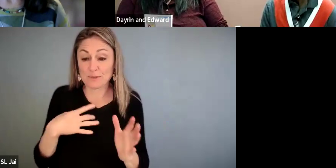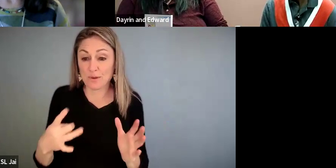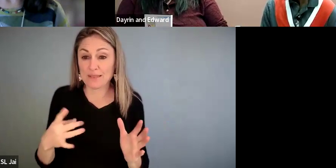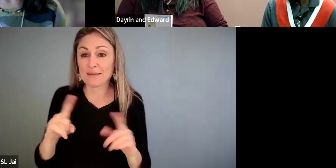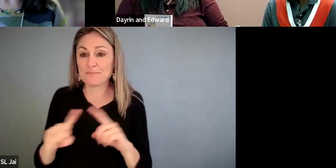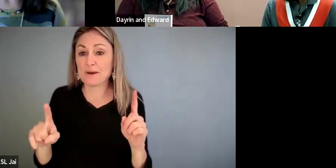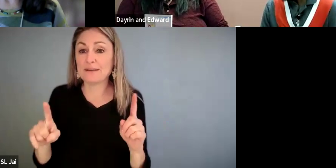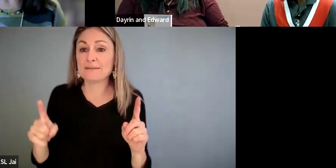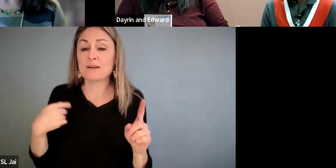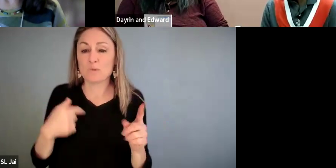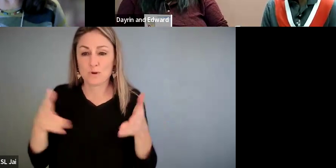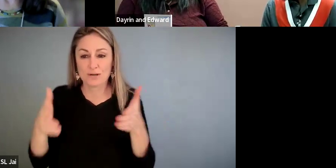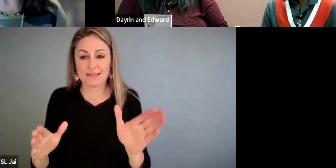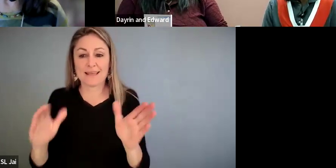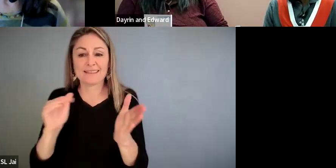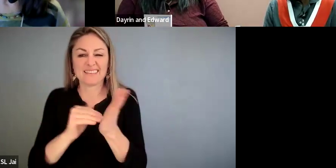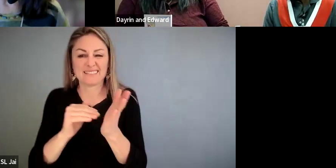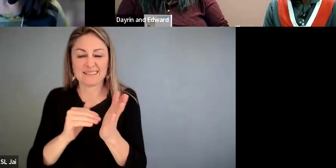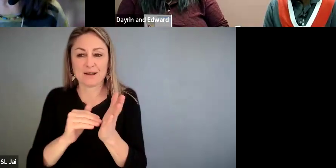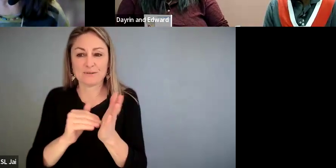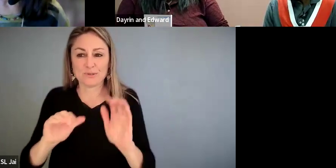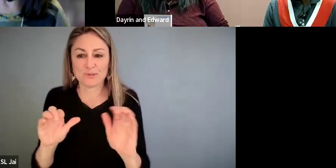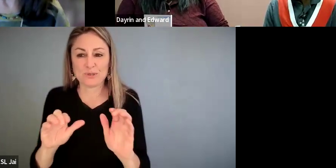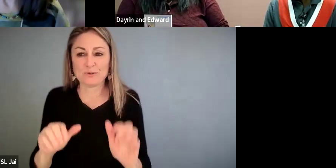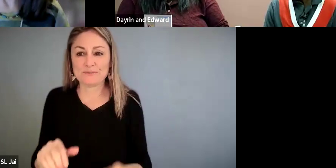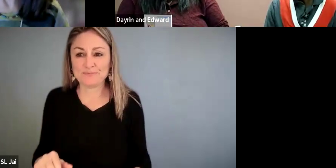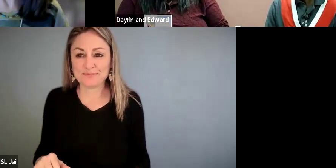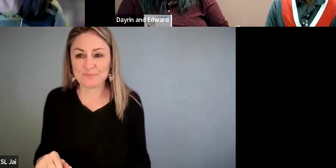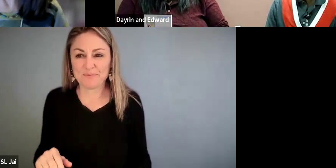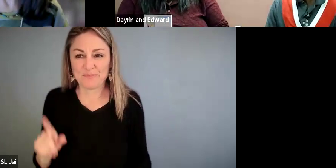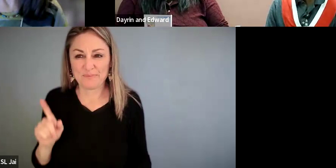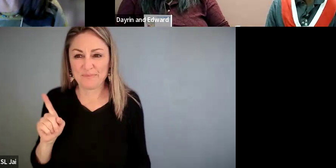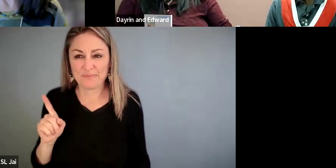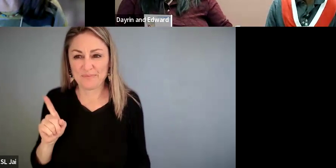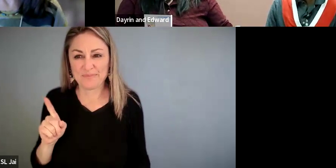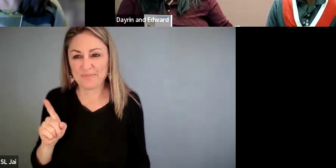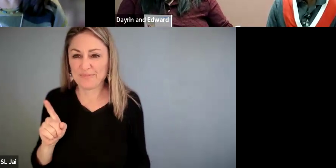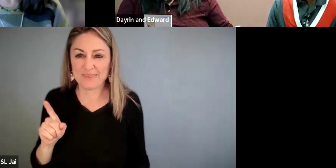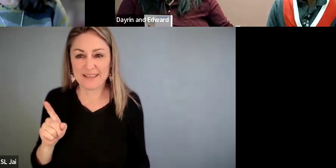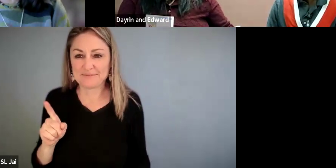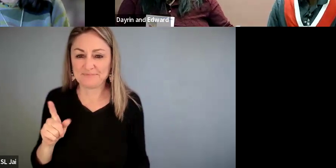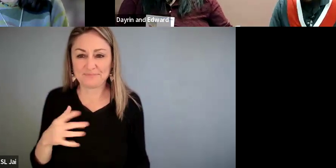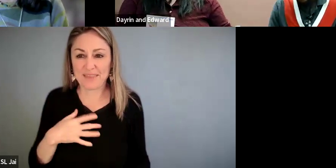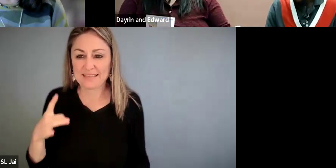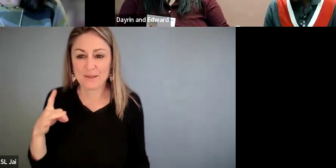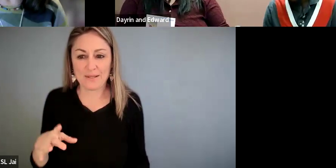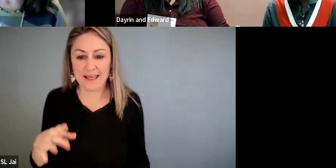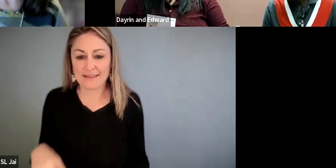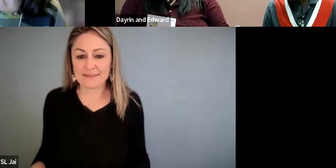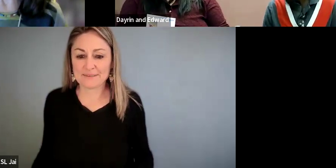we're gonna just let the doctor know. You just need to trust the doctor how Ye- it feel.